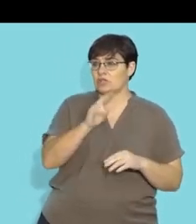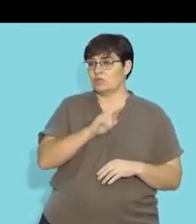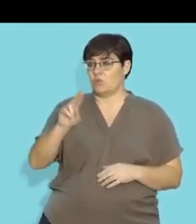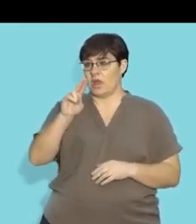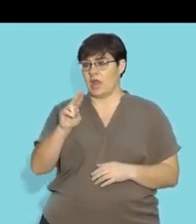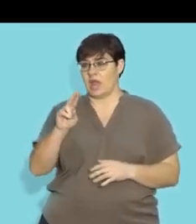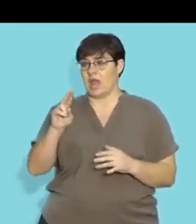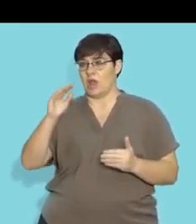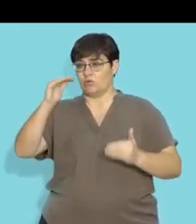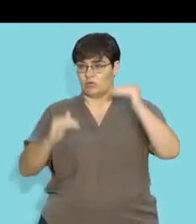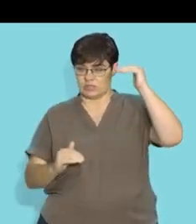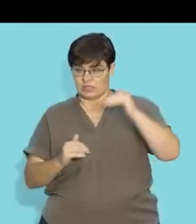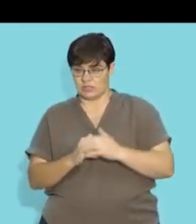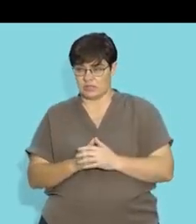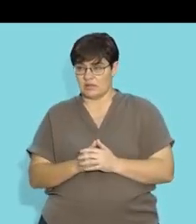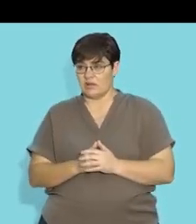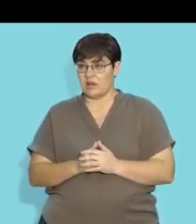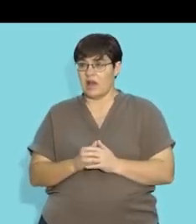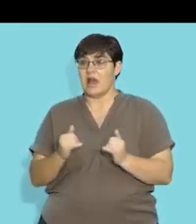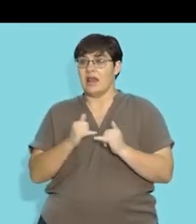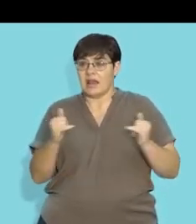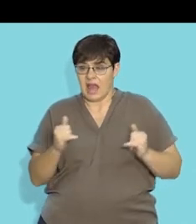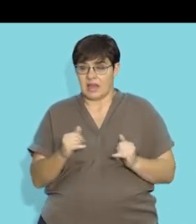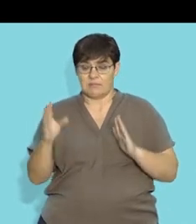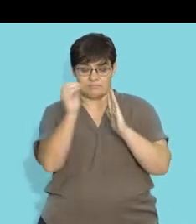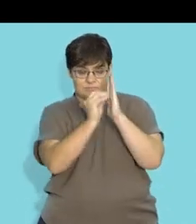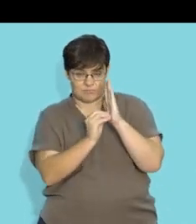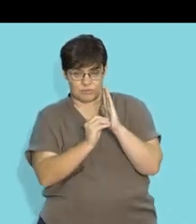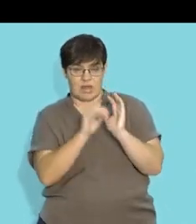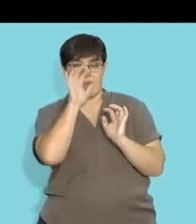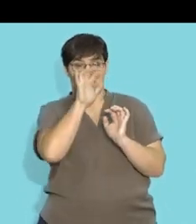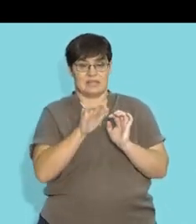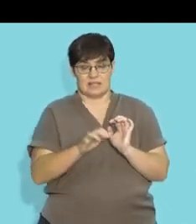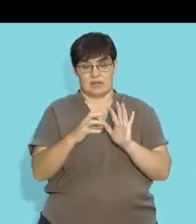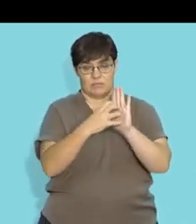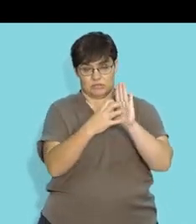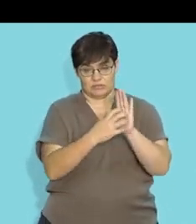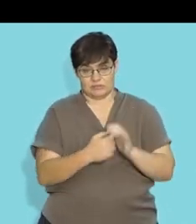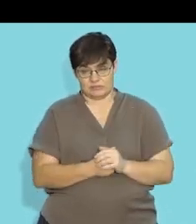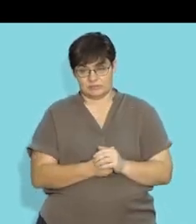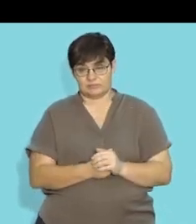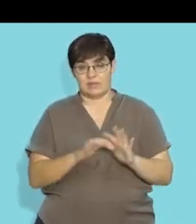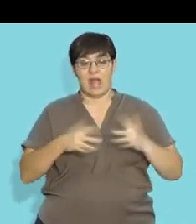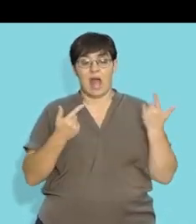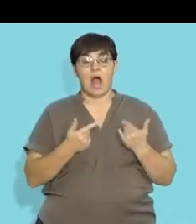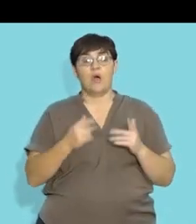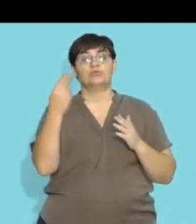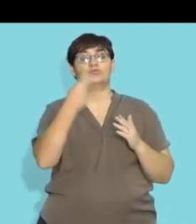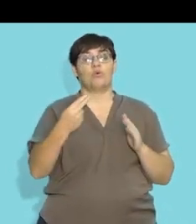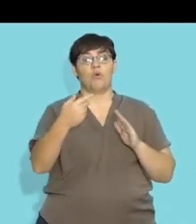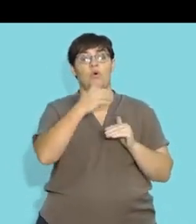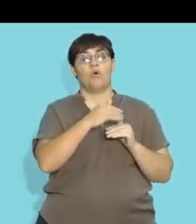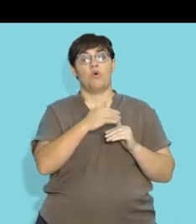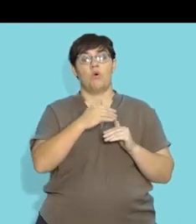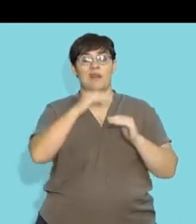had, sketch the least square regression line on the scatter plot provided. So now how do we draw